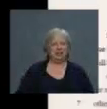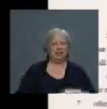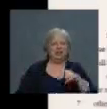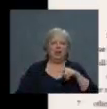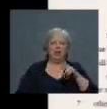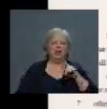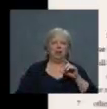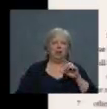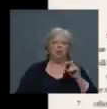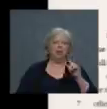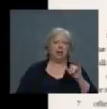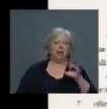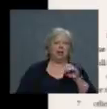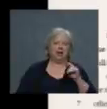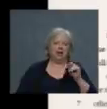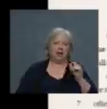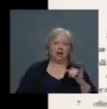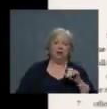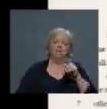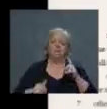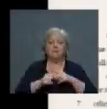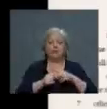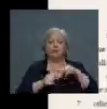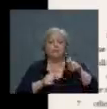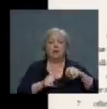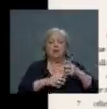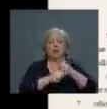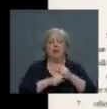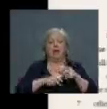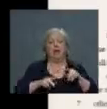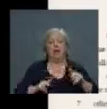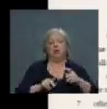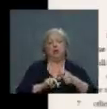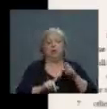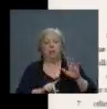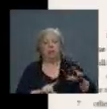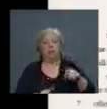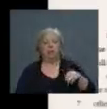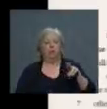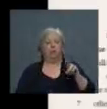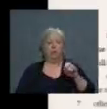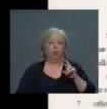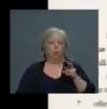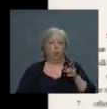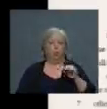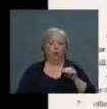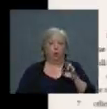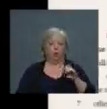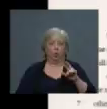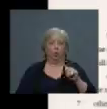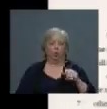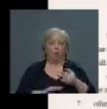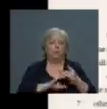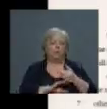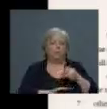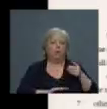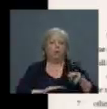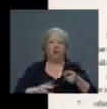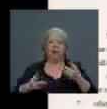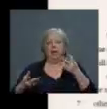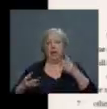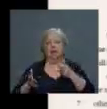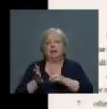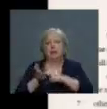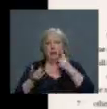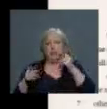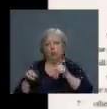Pulaski County must get permission from the from their quorum court before they can enter in an agreement with us.